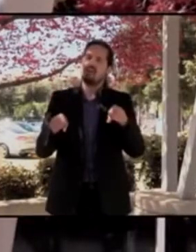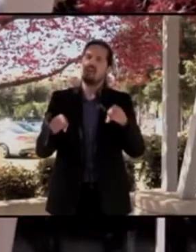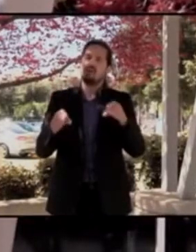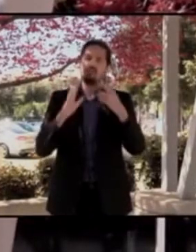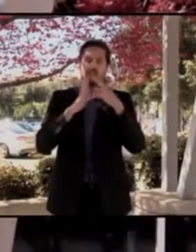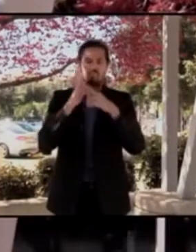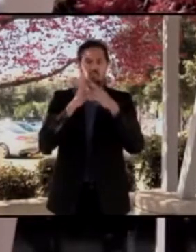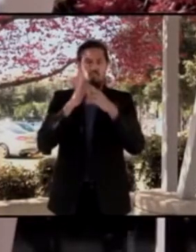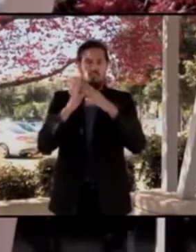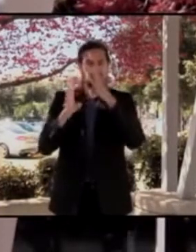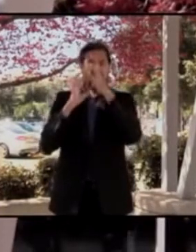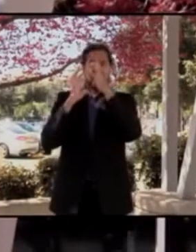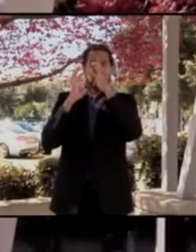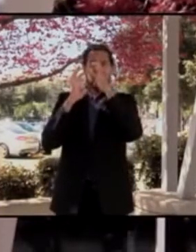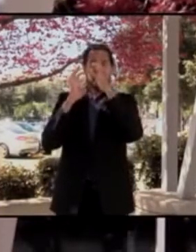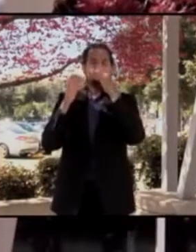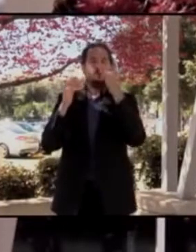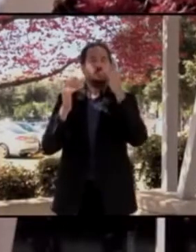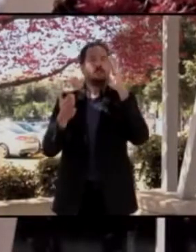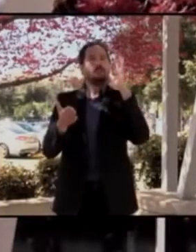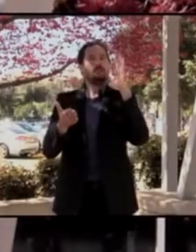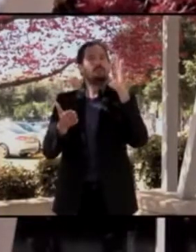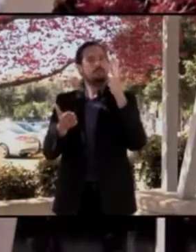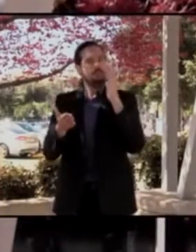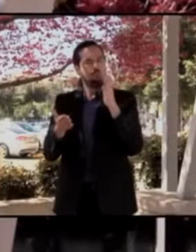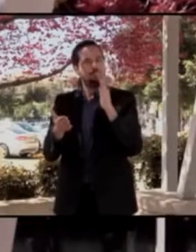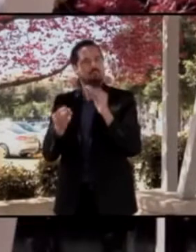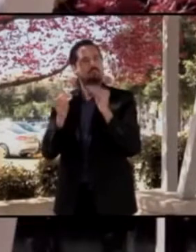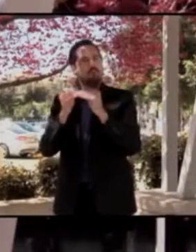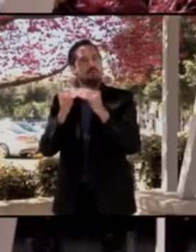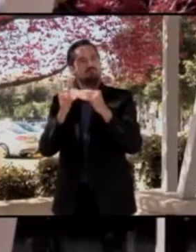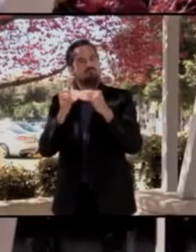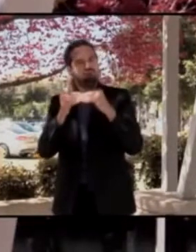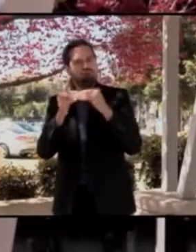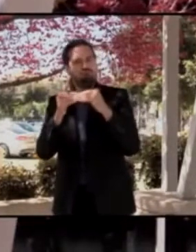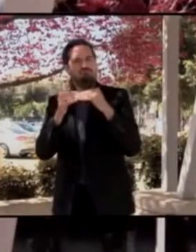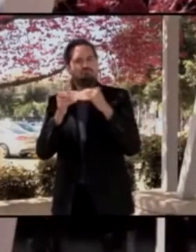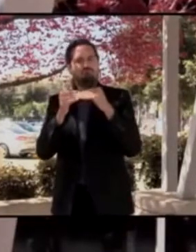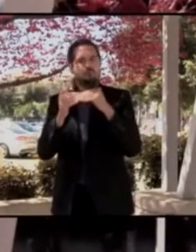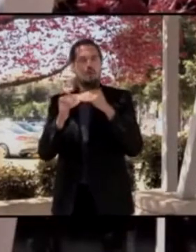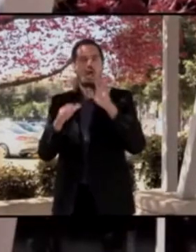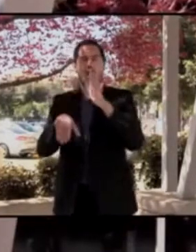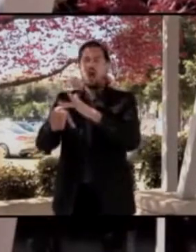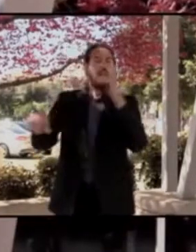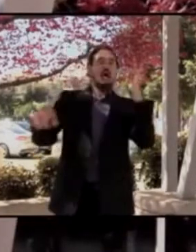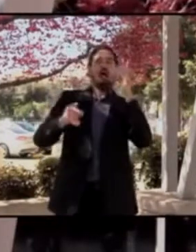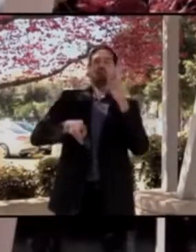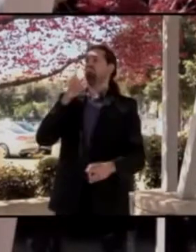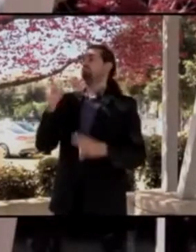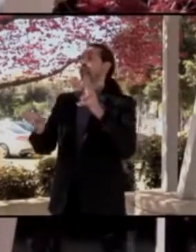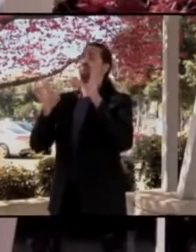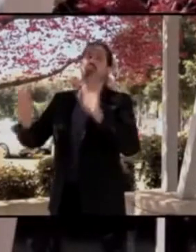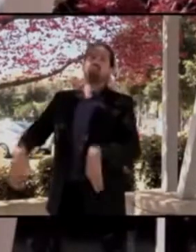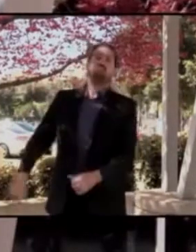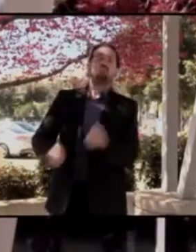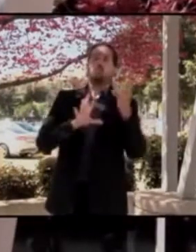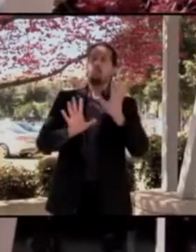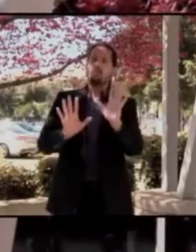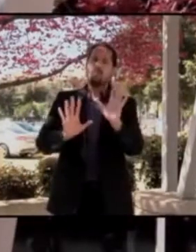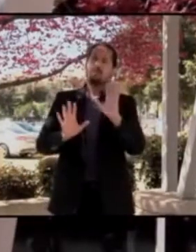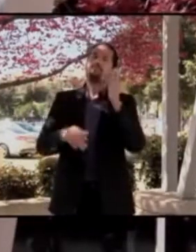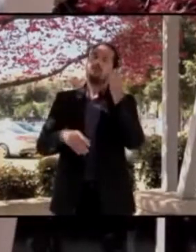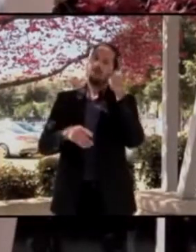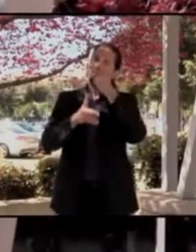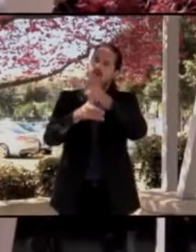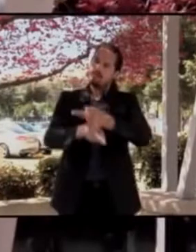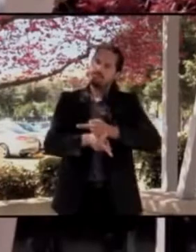measures, but not too soon. So it is true, when you are outdoors,